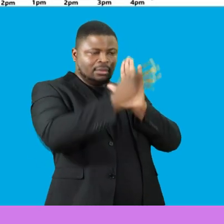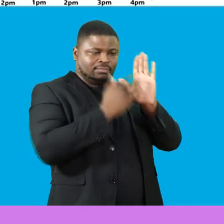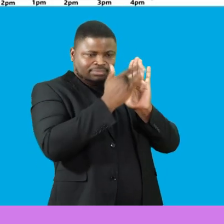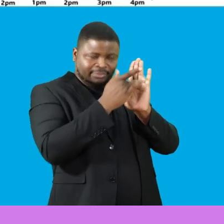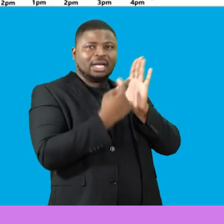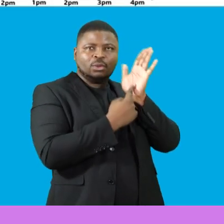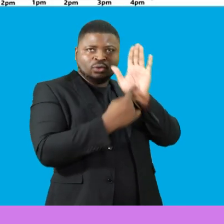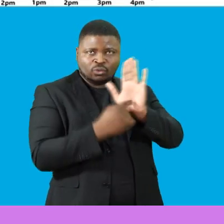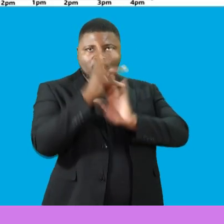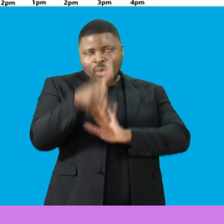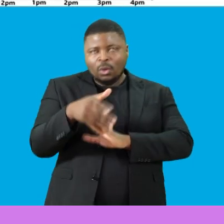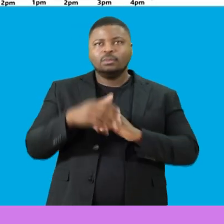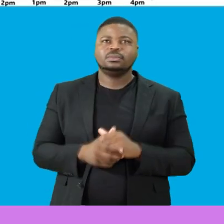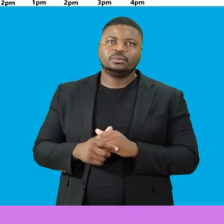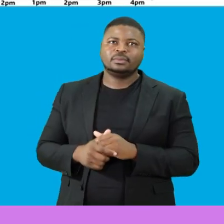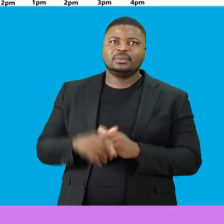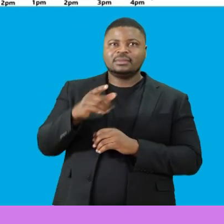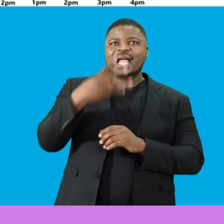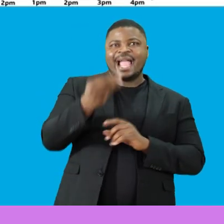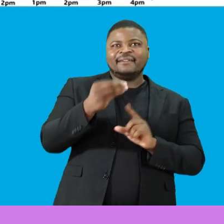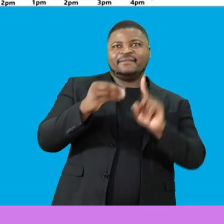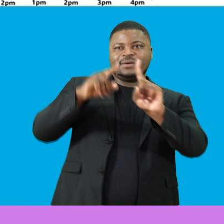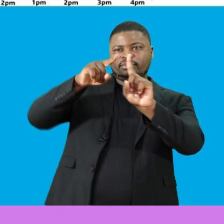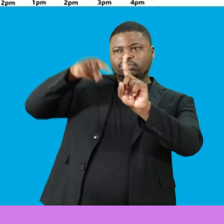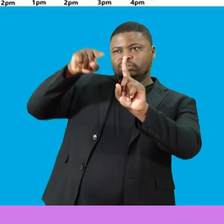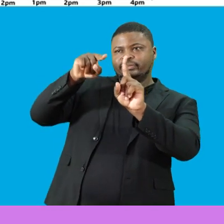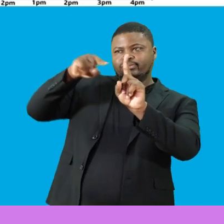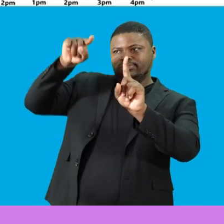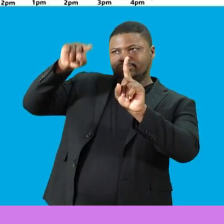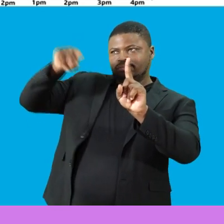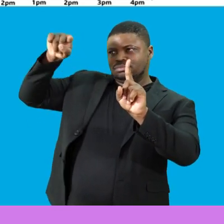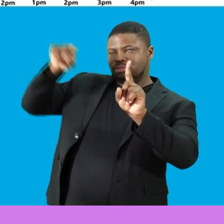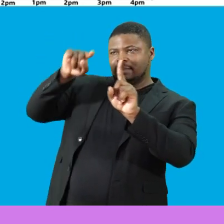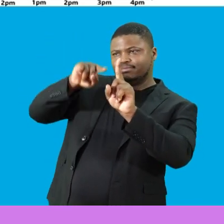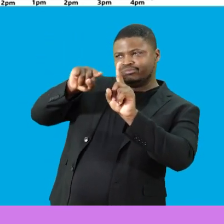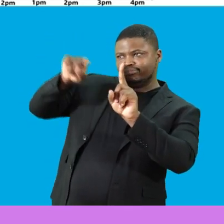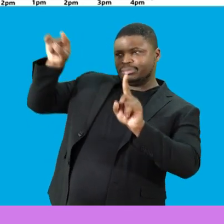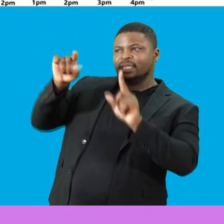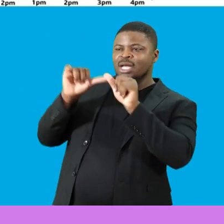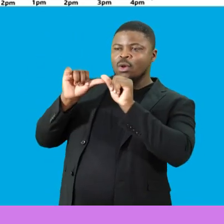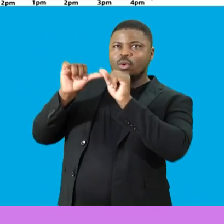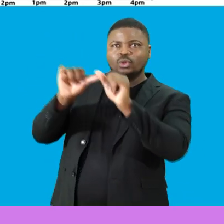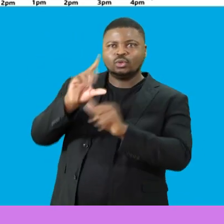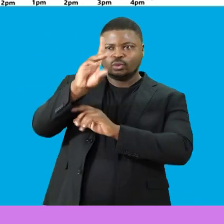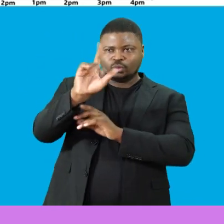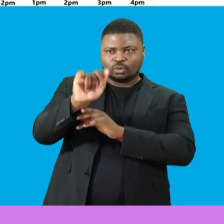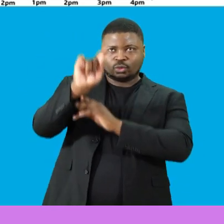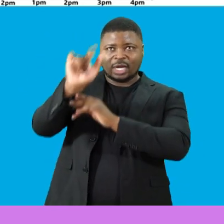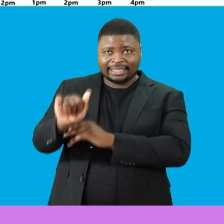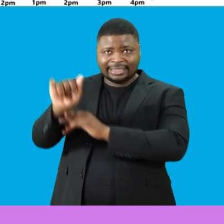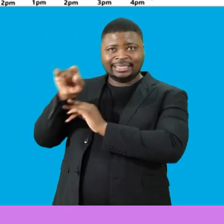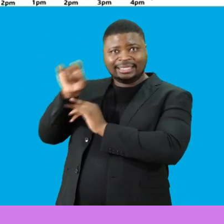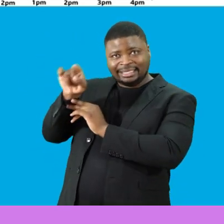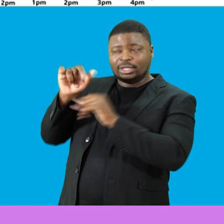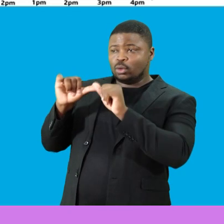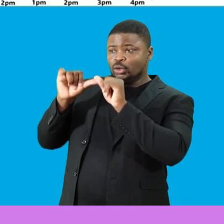got a line graph. A line graph, it is a graph showing trends between plotted points used for continuous data. So a line graph is used